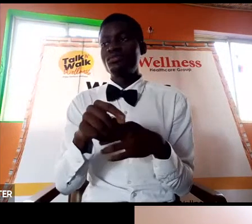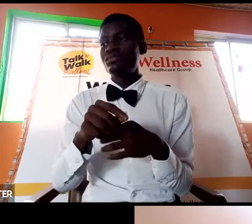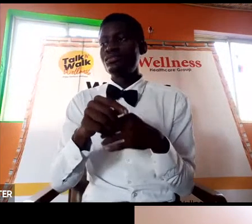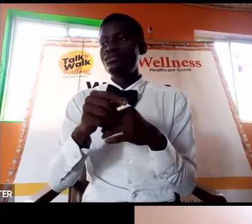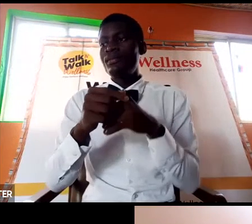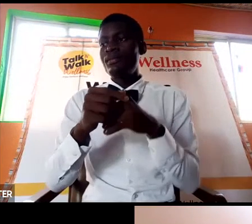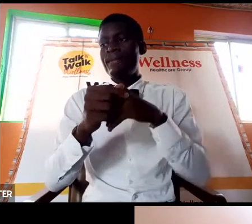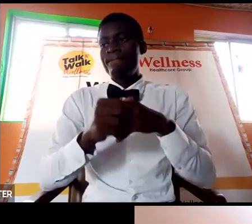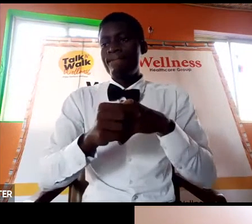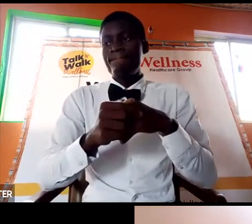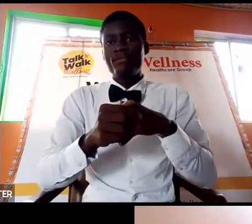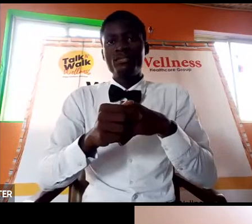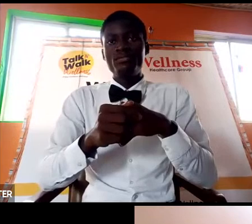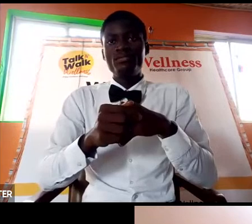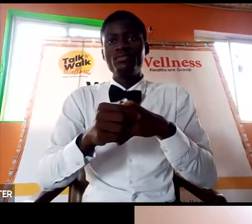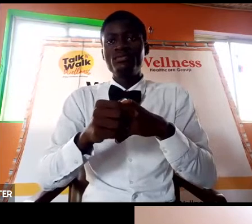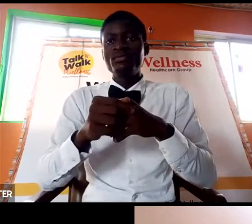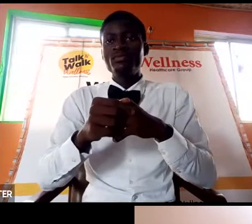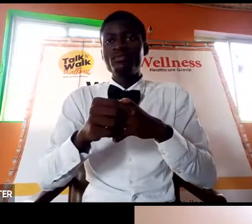So, Dr. Tolu,